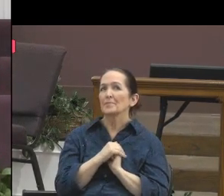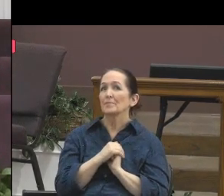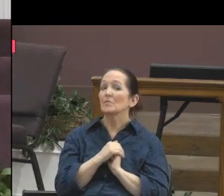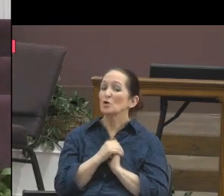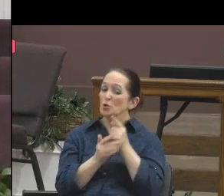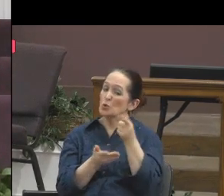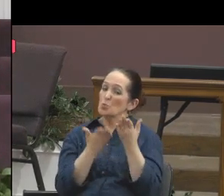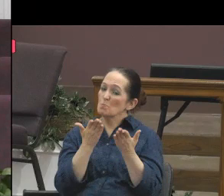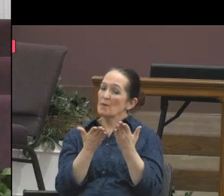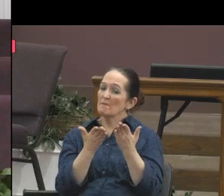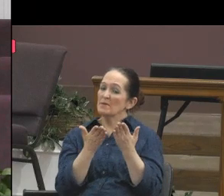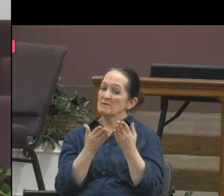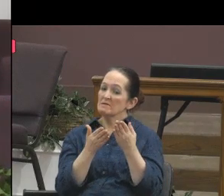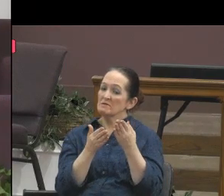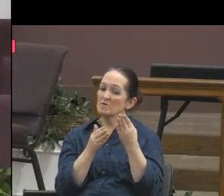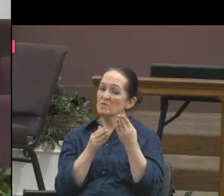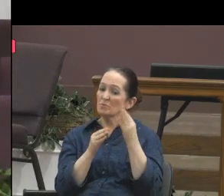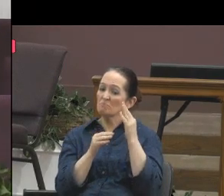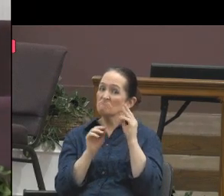And you may be the one